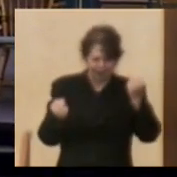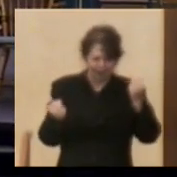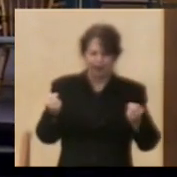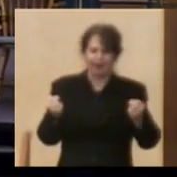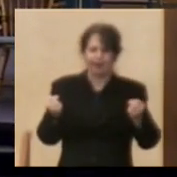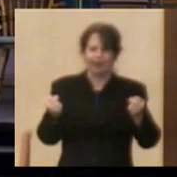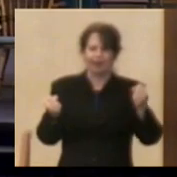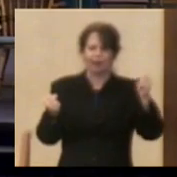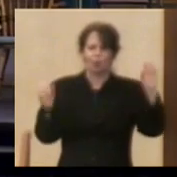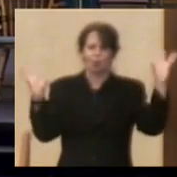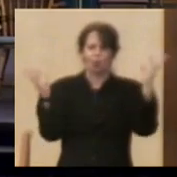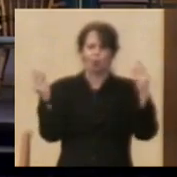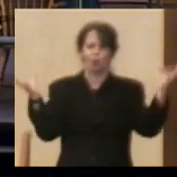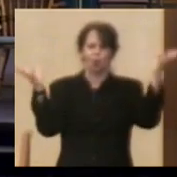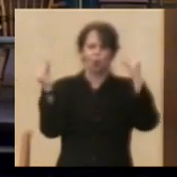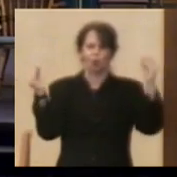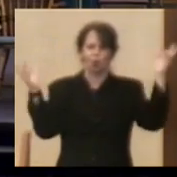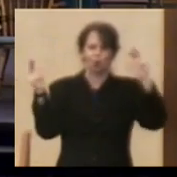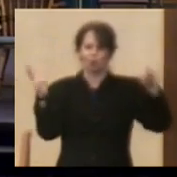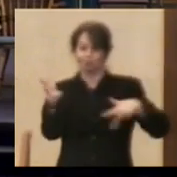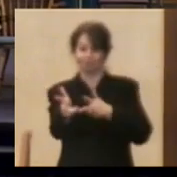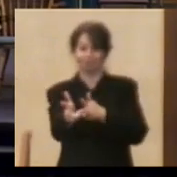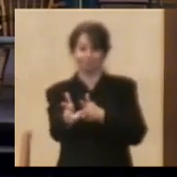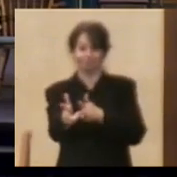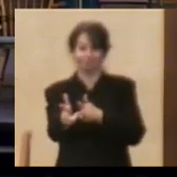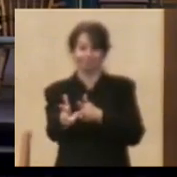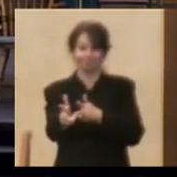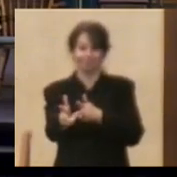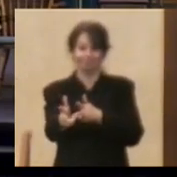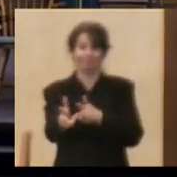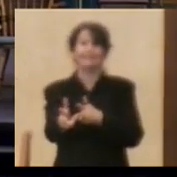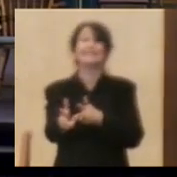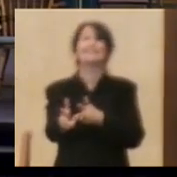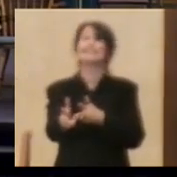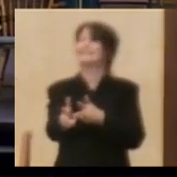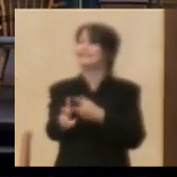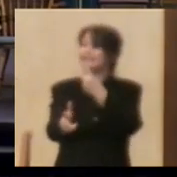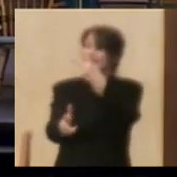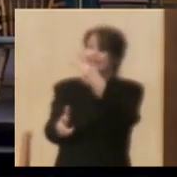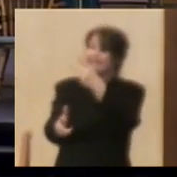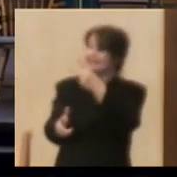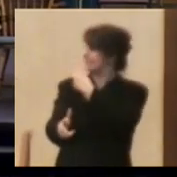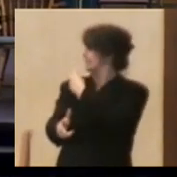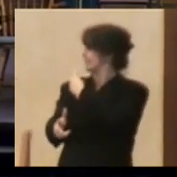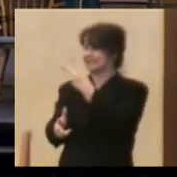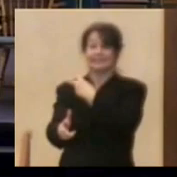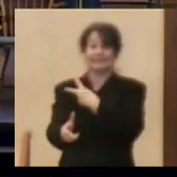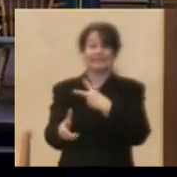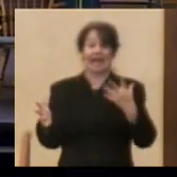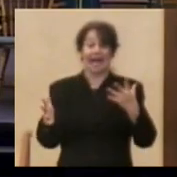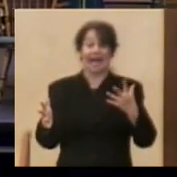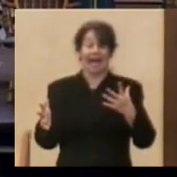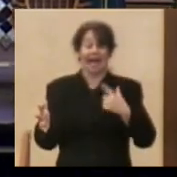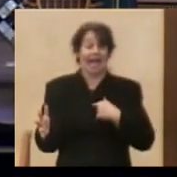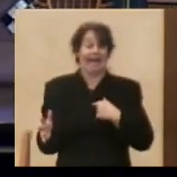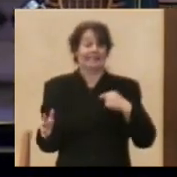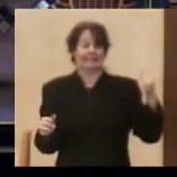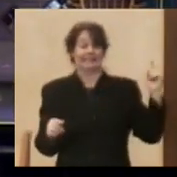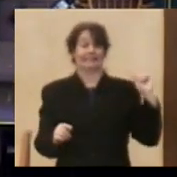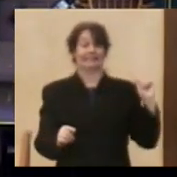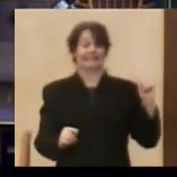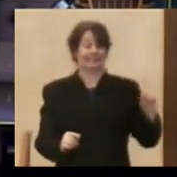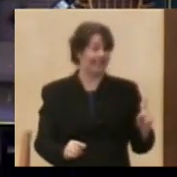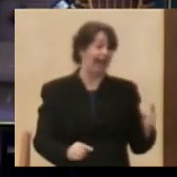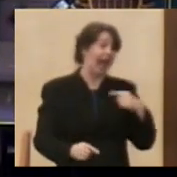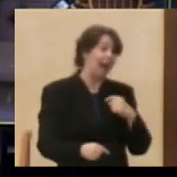She said she pulled down her scarf and said, "I'm a pastor at Bethel." And they didn't give her a ticket, and oh my goodness. I guess